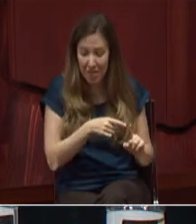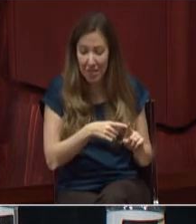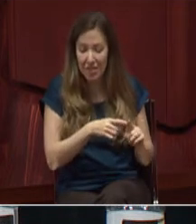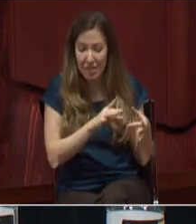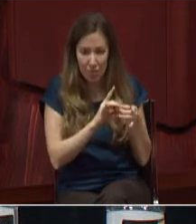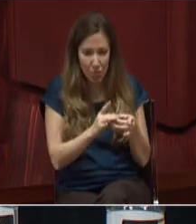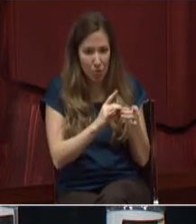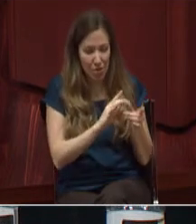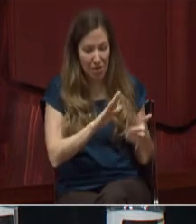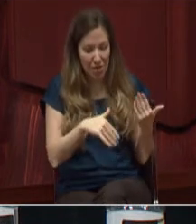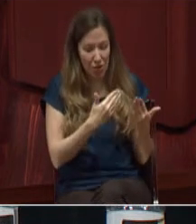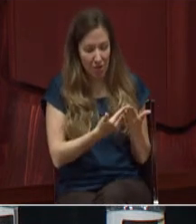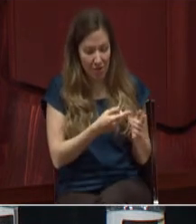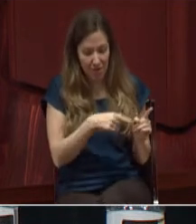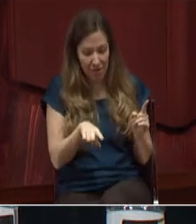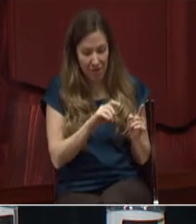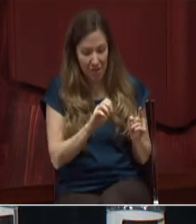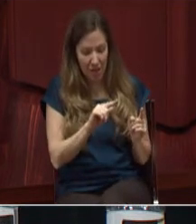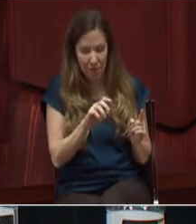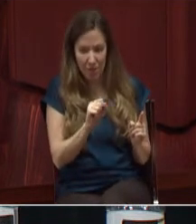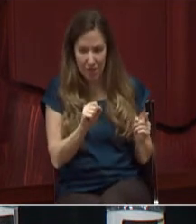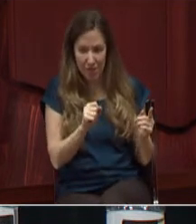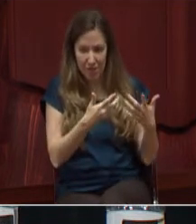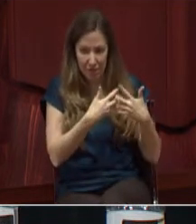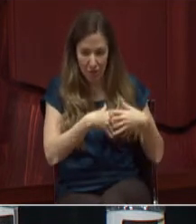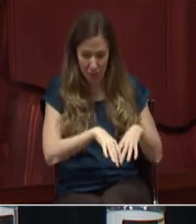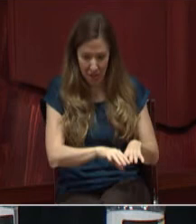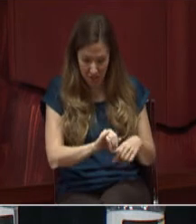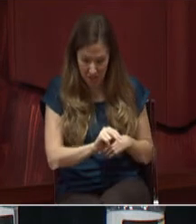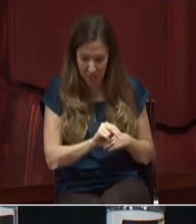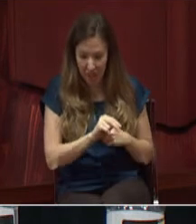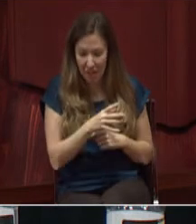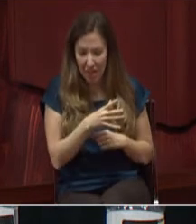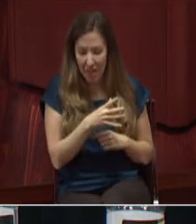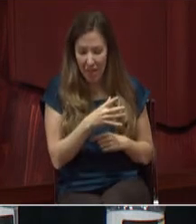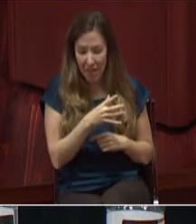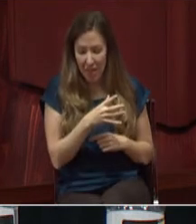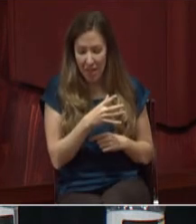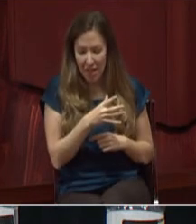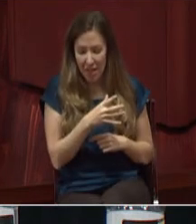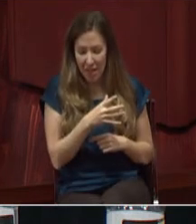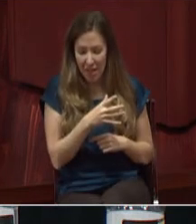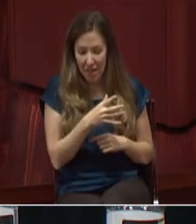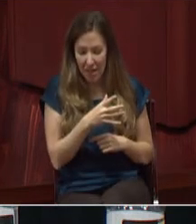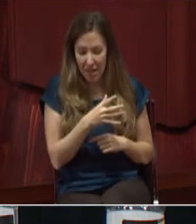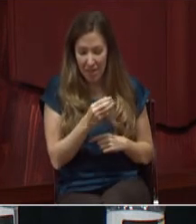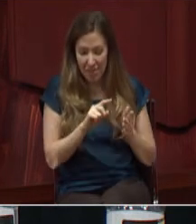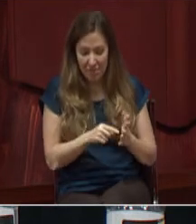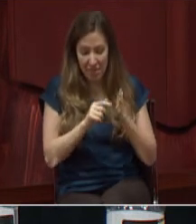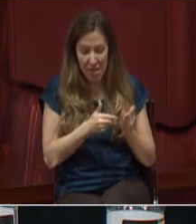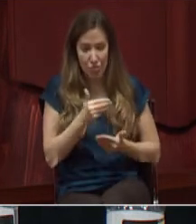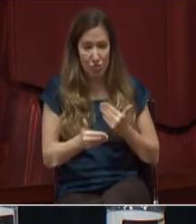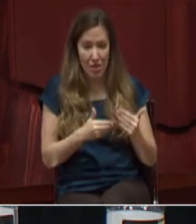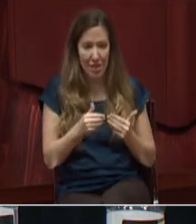coordinate all of the elements flowing in. And implemented that process. That led to